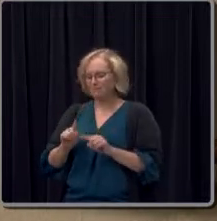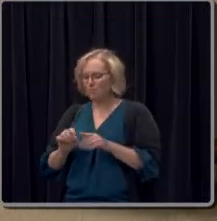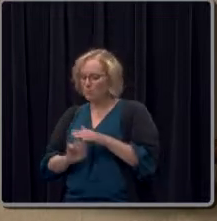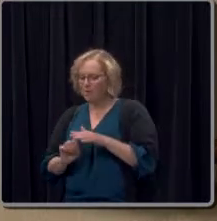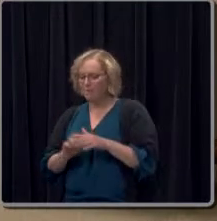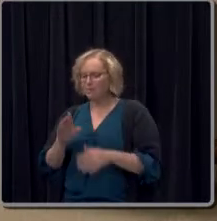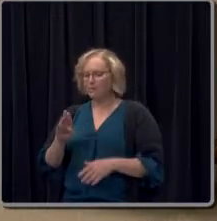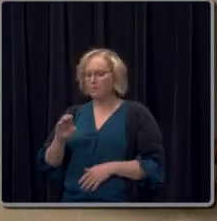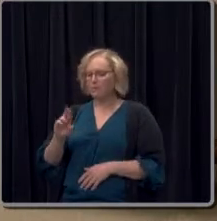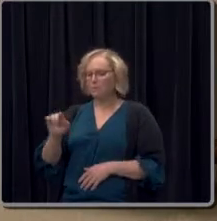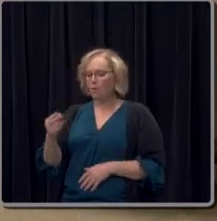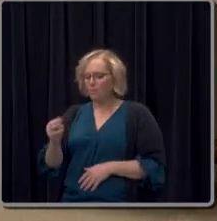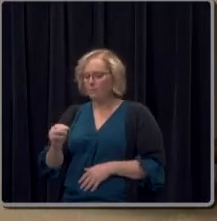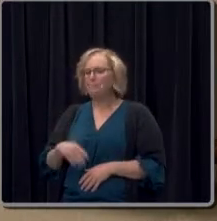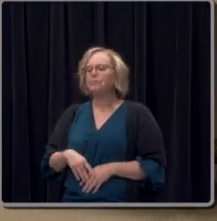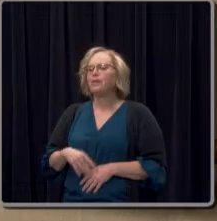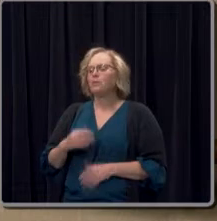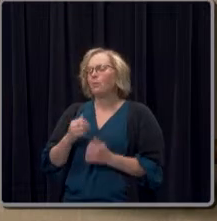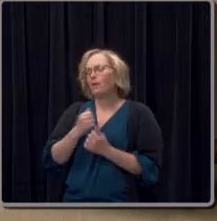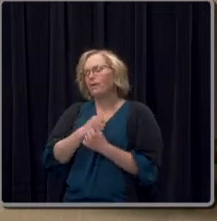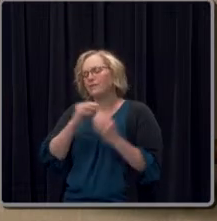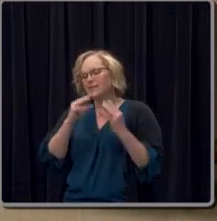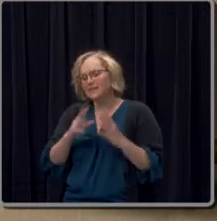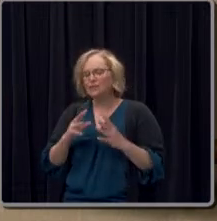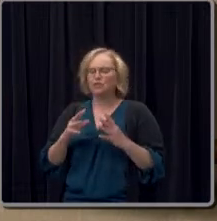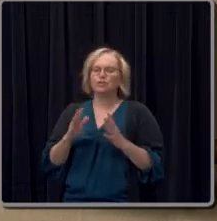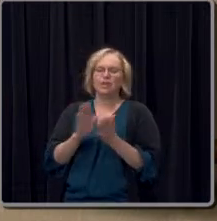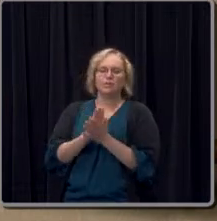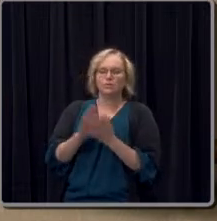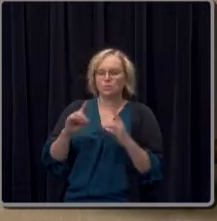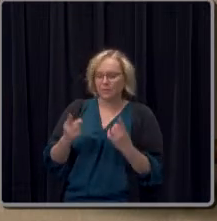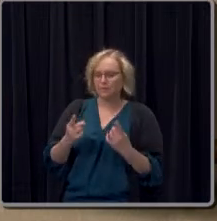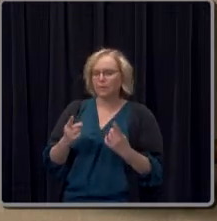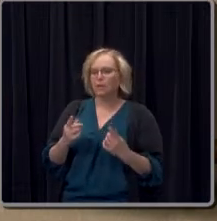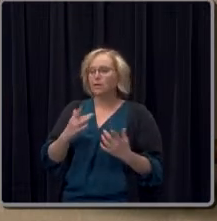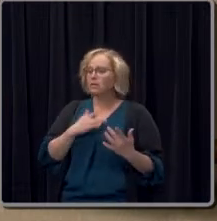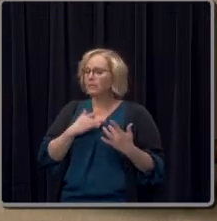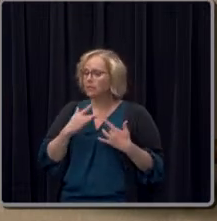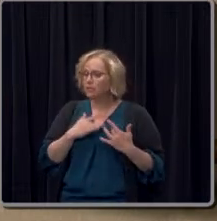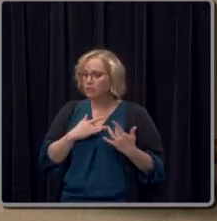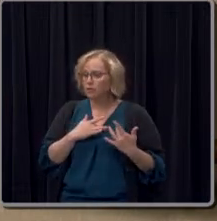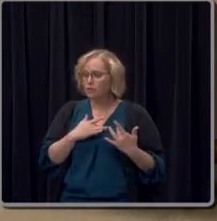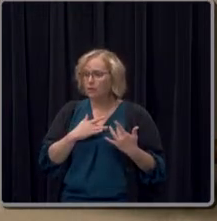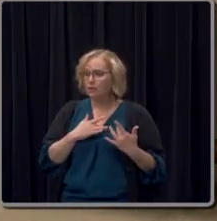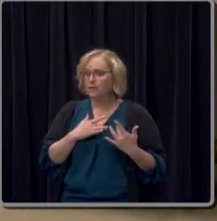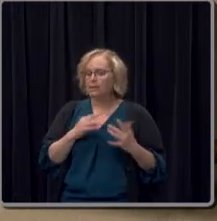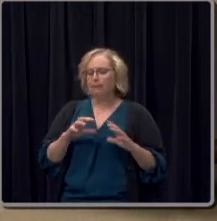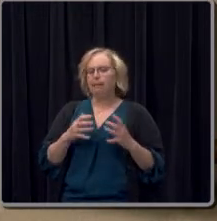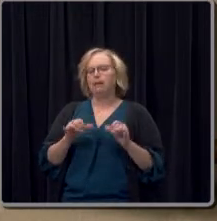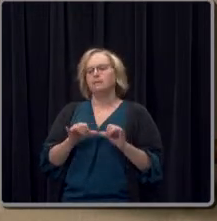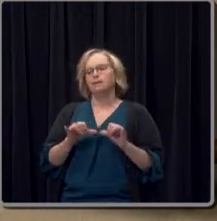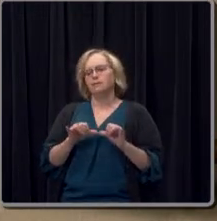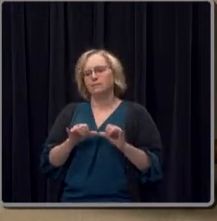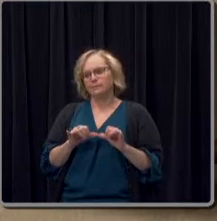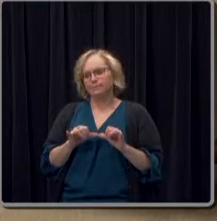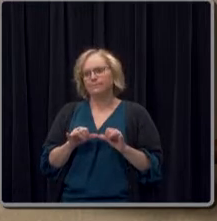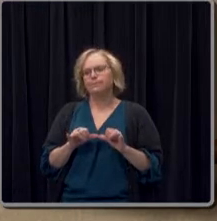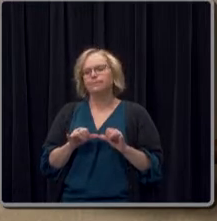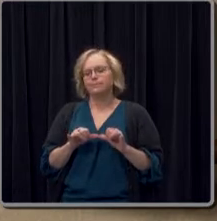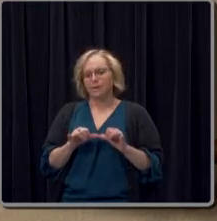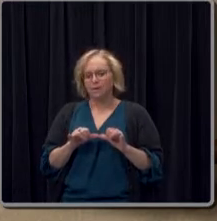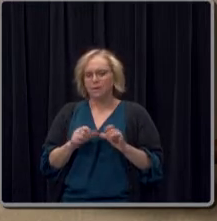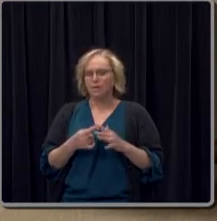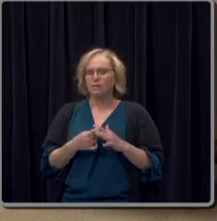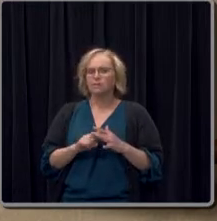community, love the schools, love the school district. What I am concerned about is the class sizes. Class sizes are